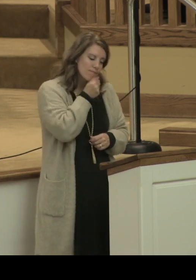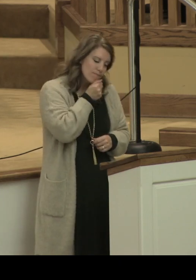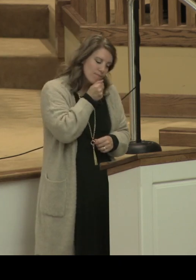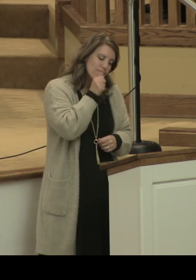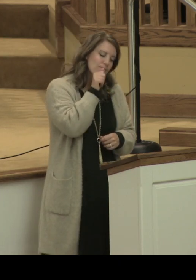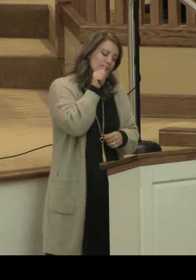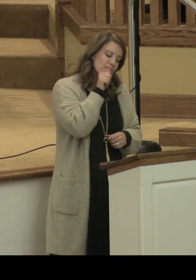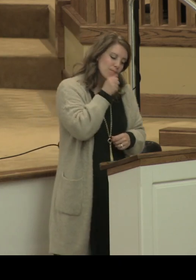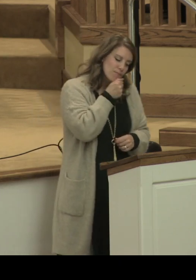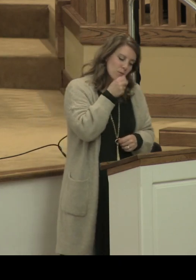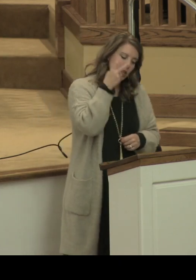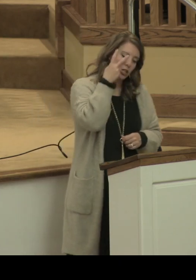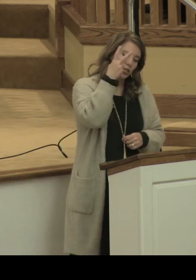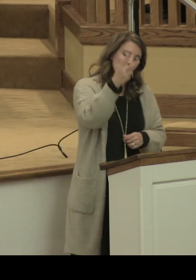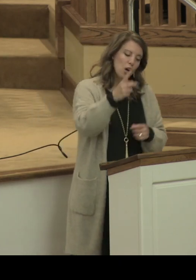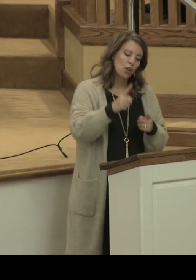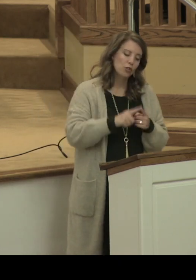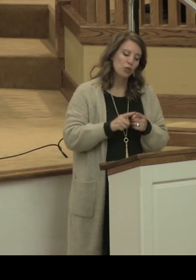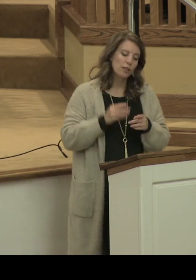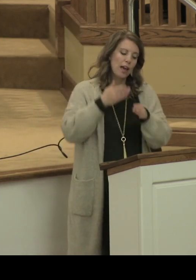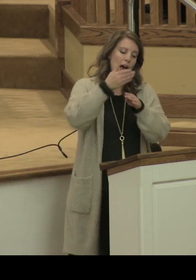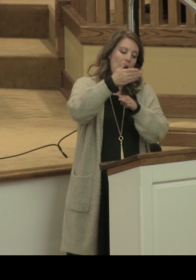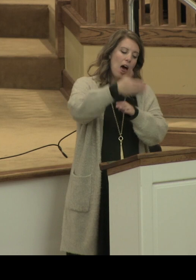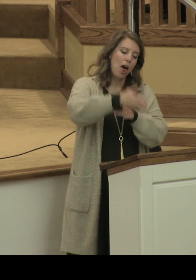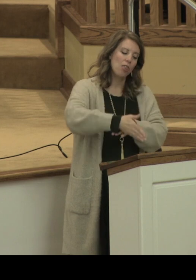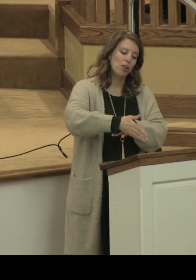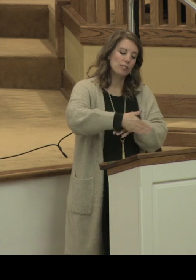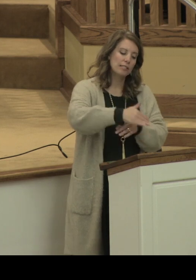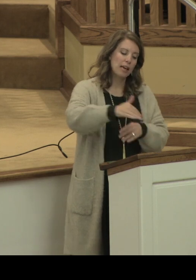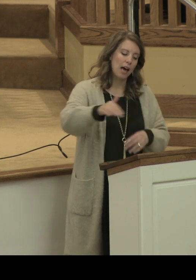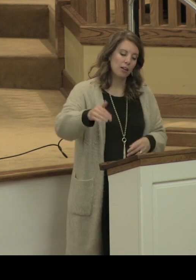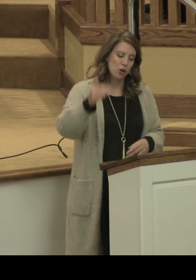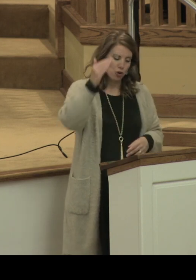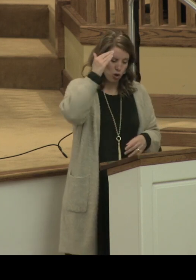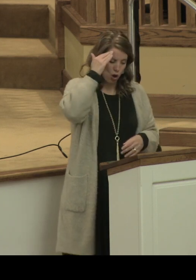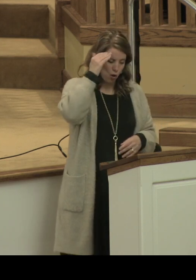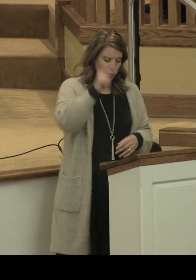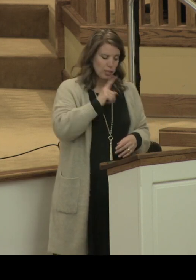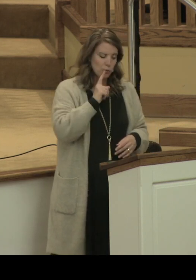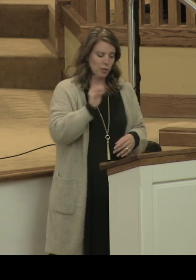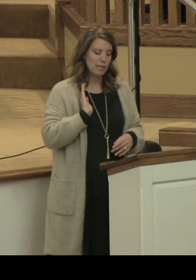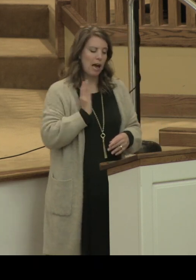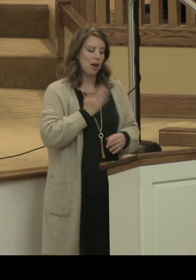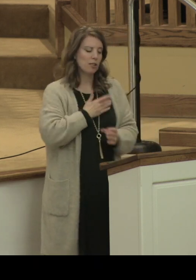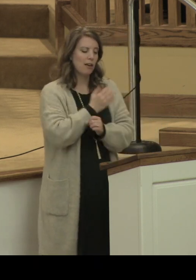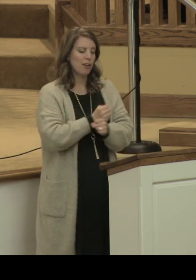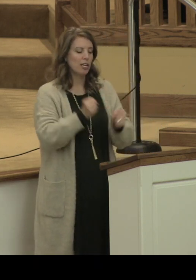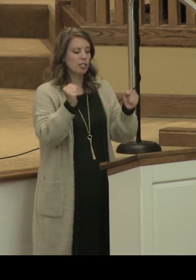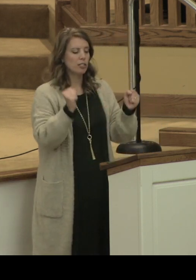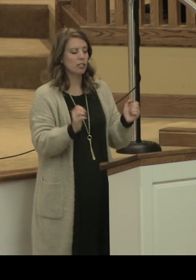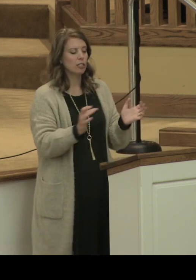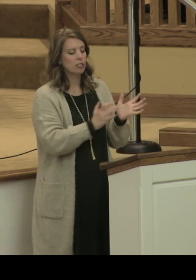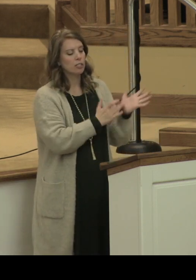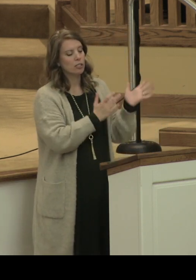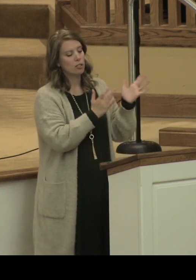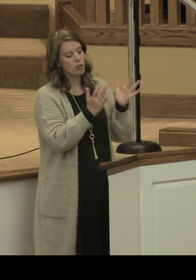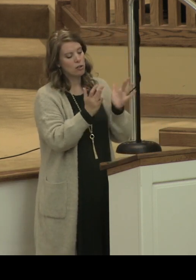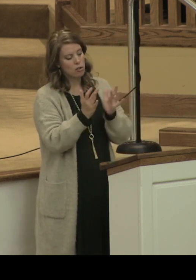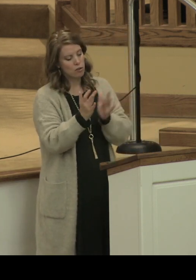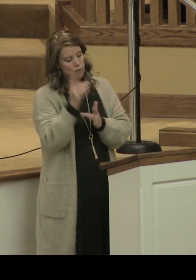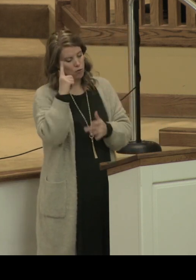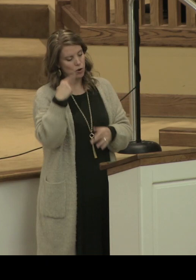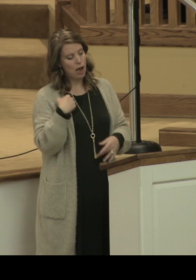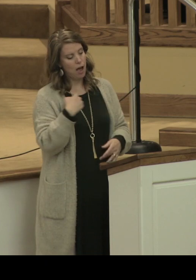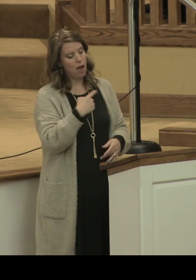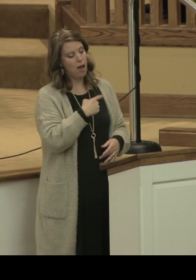you saw to the other side, knowing this was our salvation. Jesus, for our